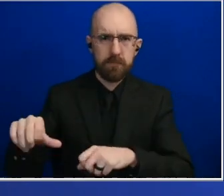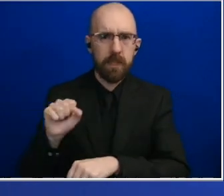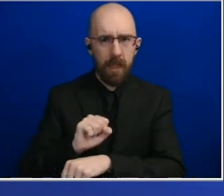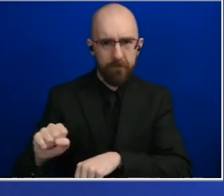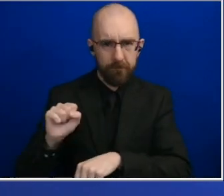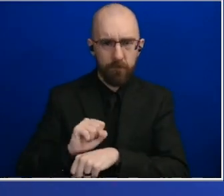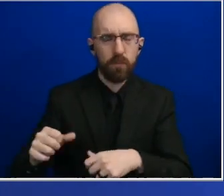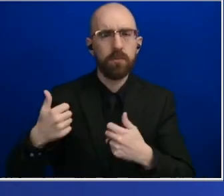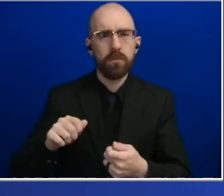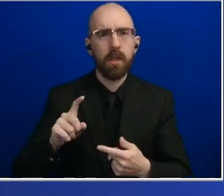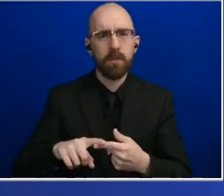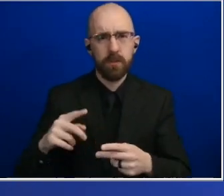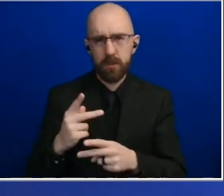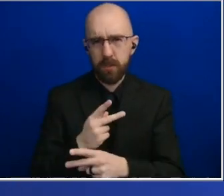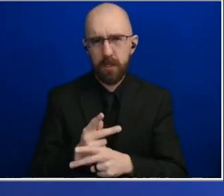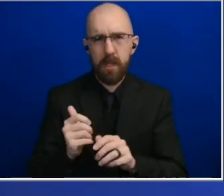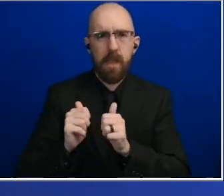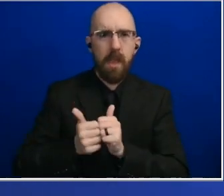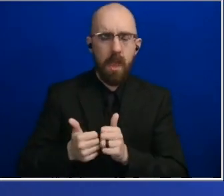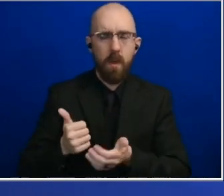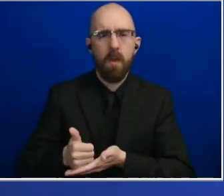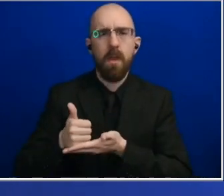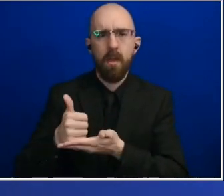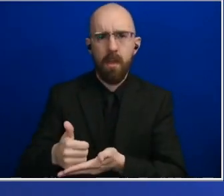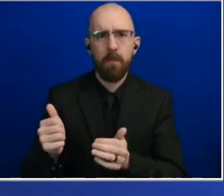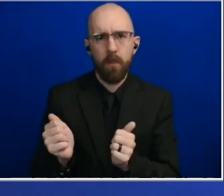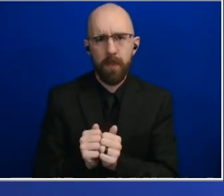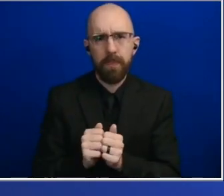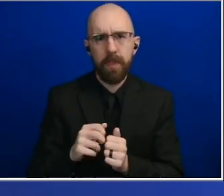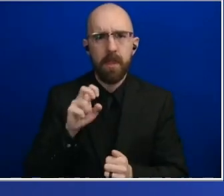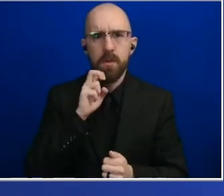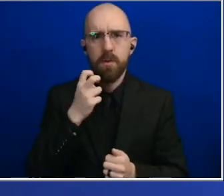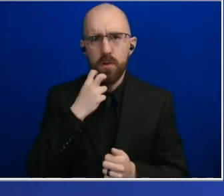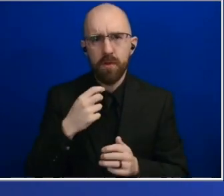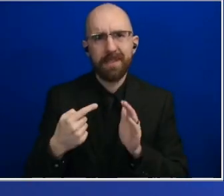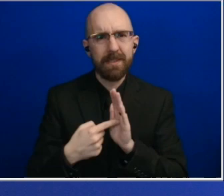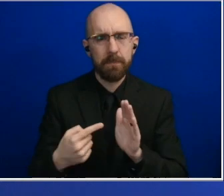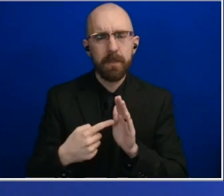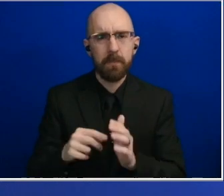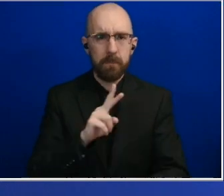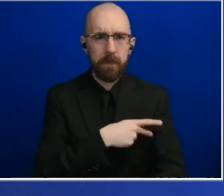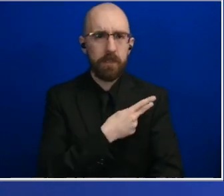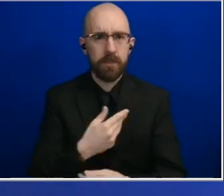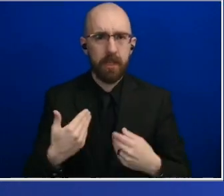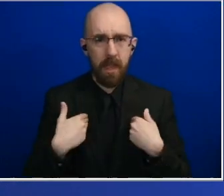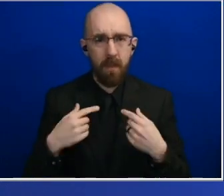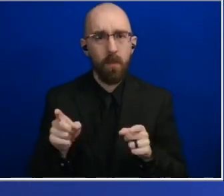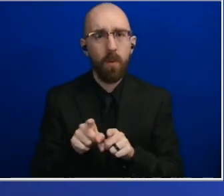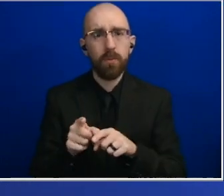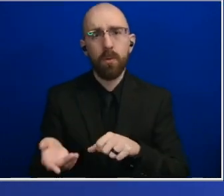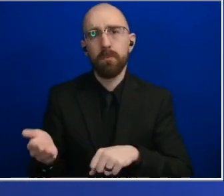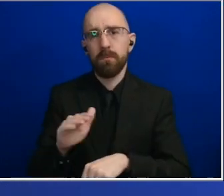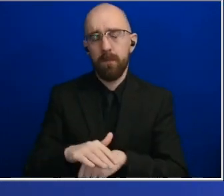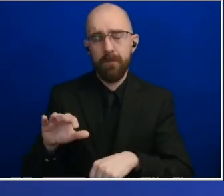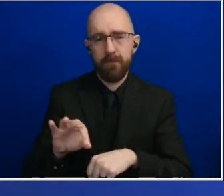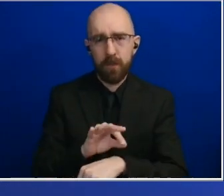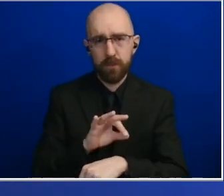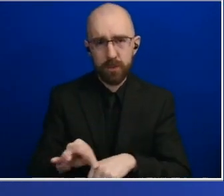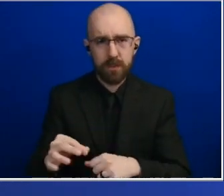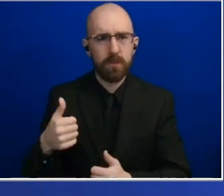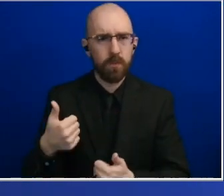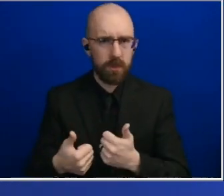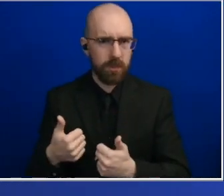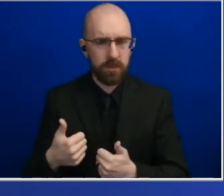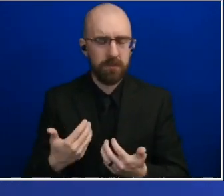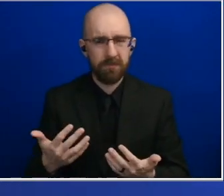out how to help with the nerve symptoms that patients were having, and also give increased functionality, which is kind of